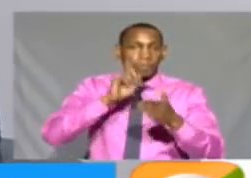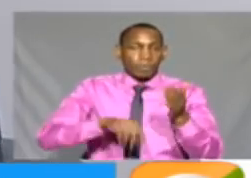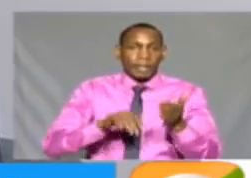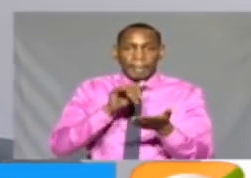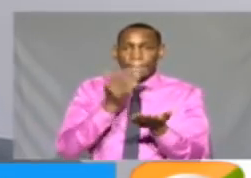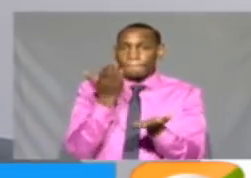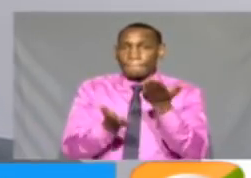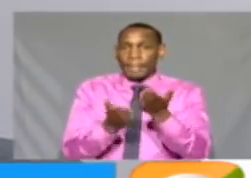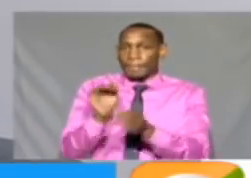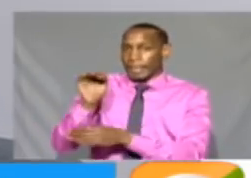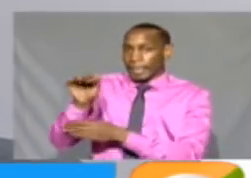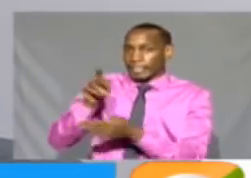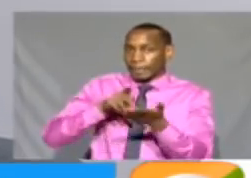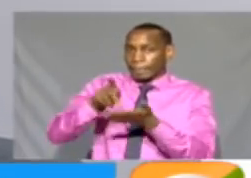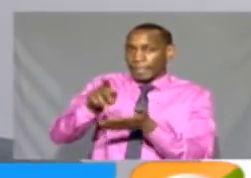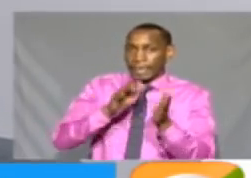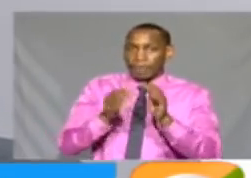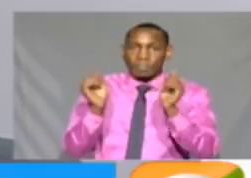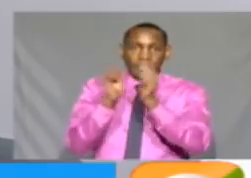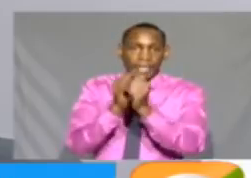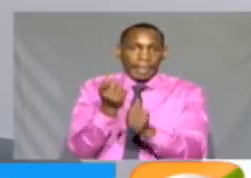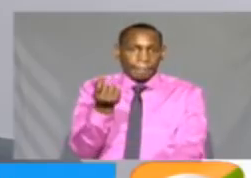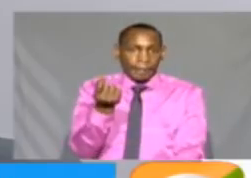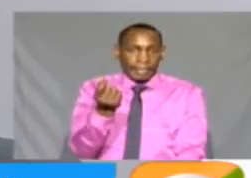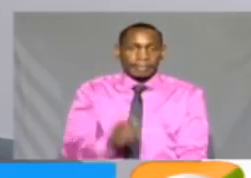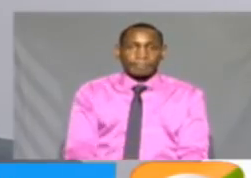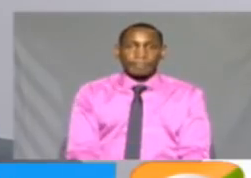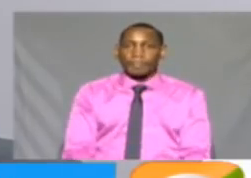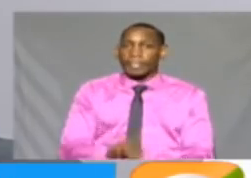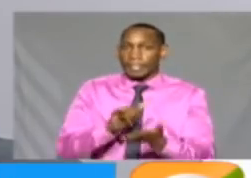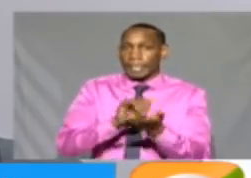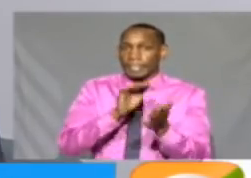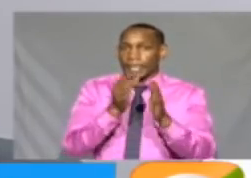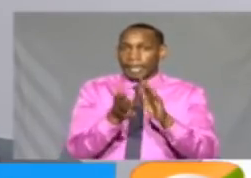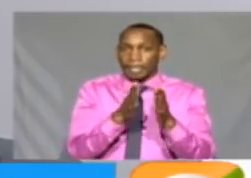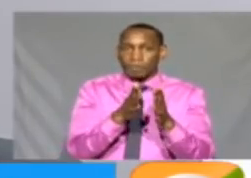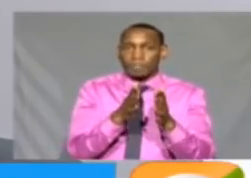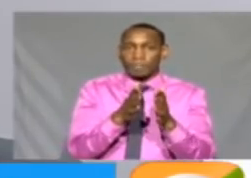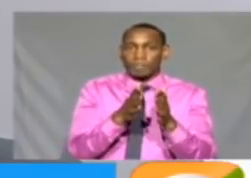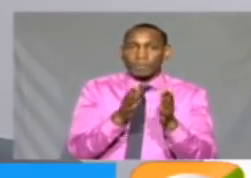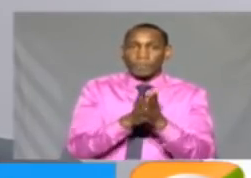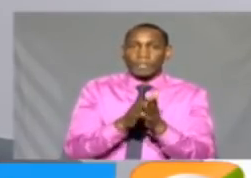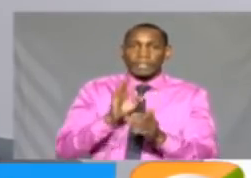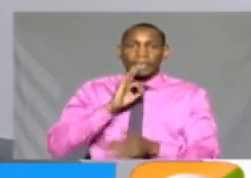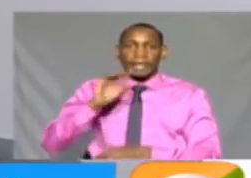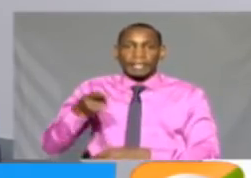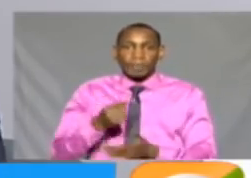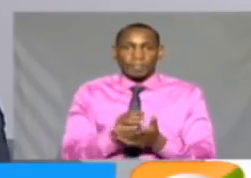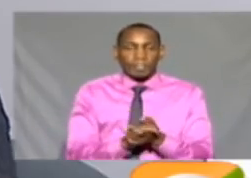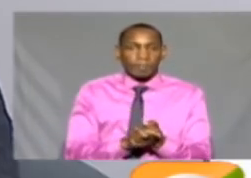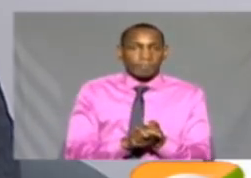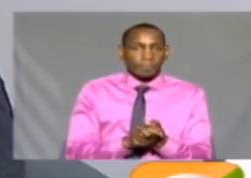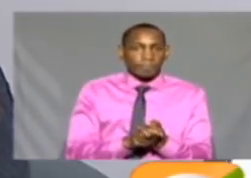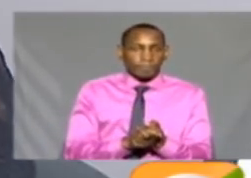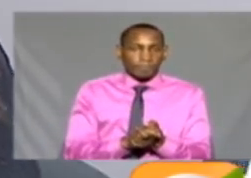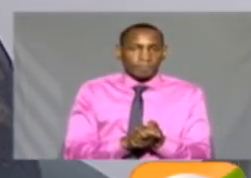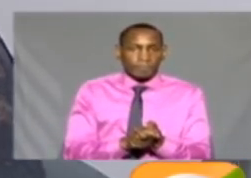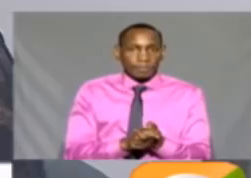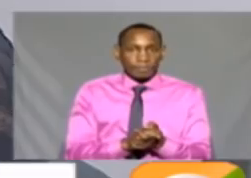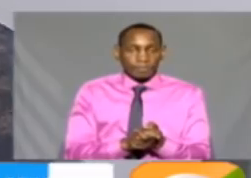maybe we should ask them to pay about 10 shillings. That would be about, if you multiply by 300,000, that's what, about Mokwere three? Mokwere during his